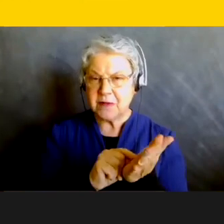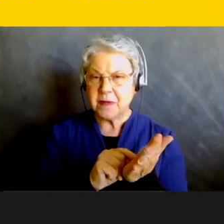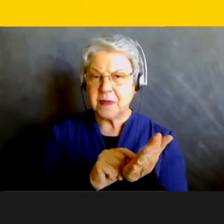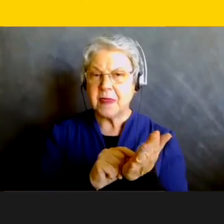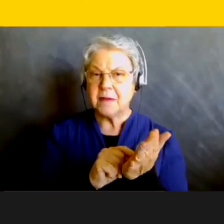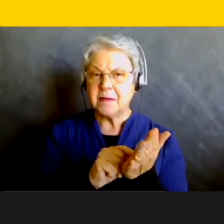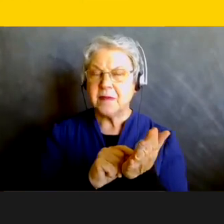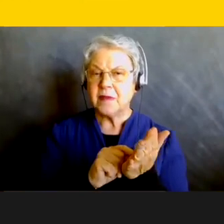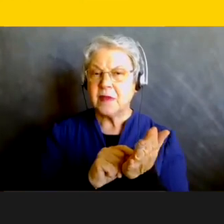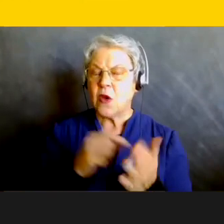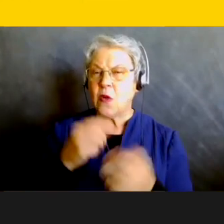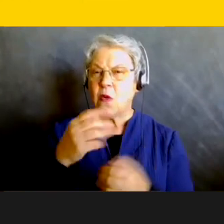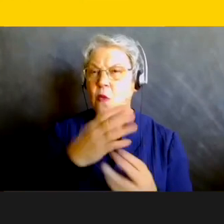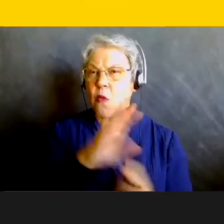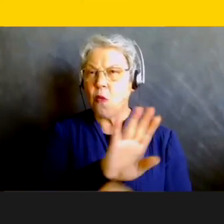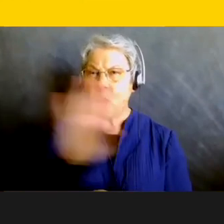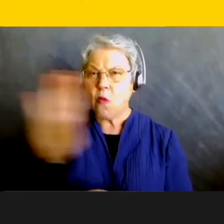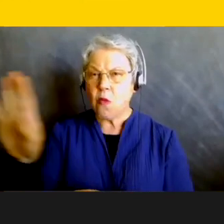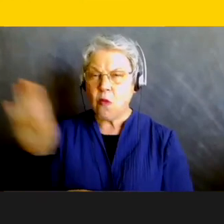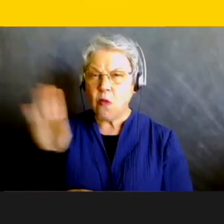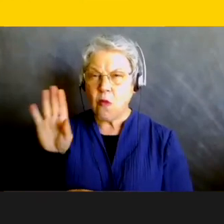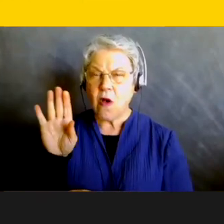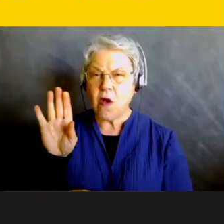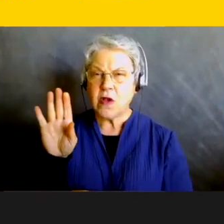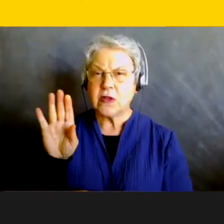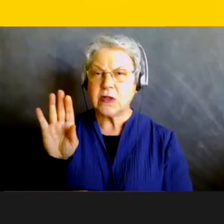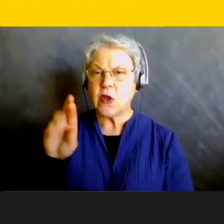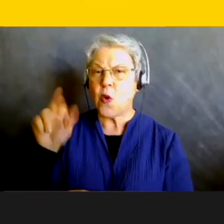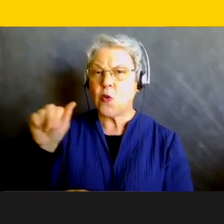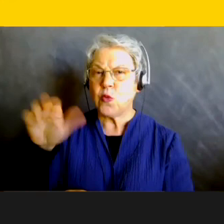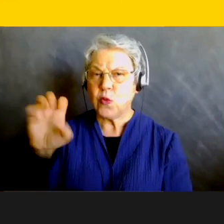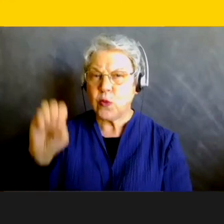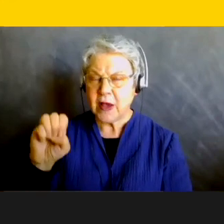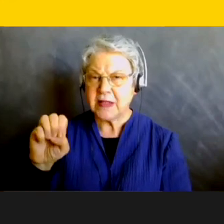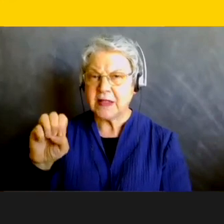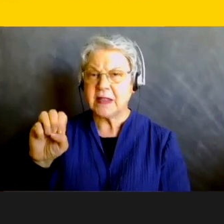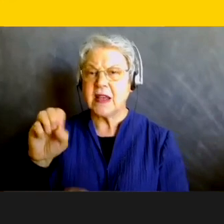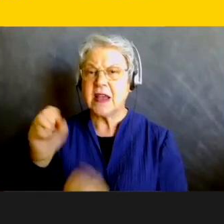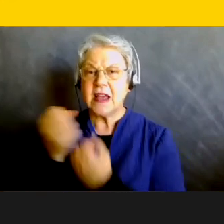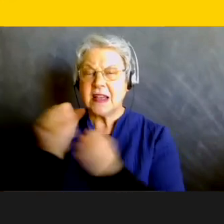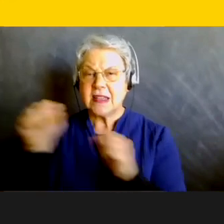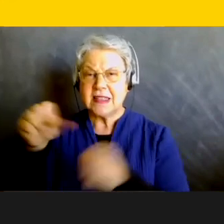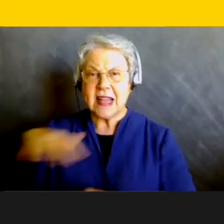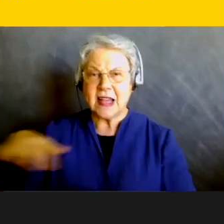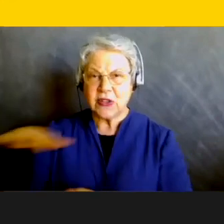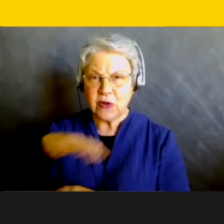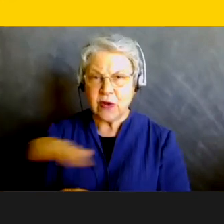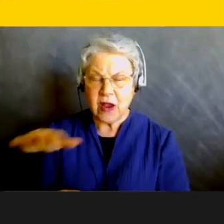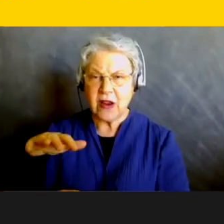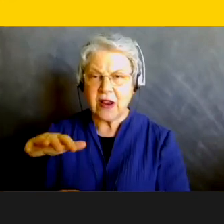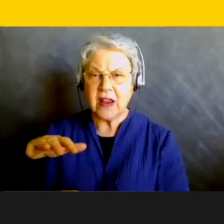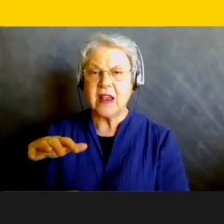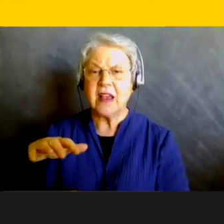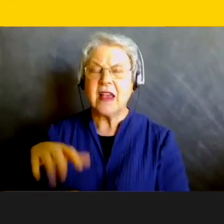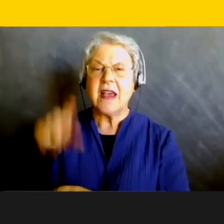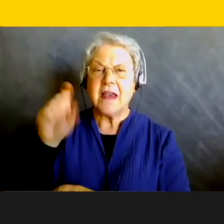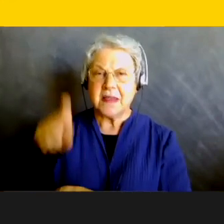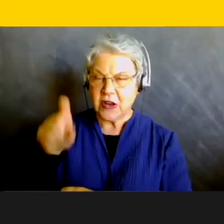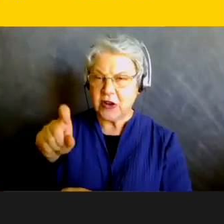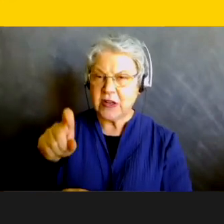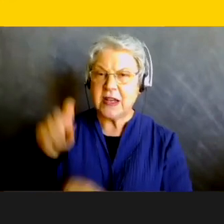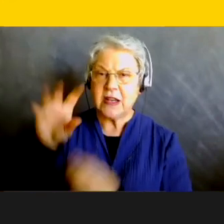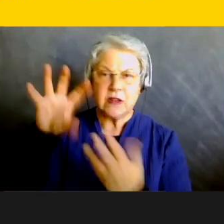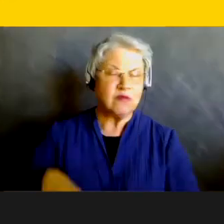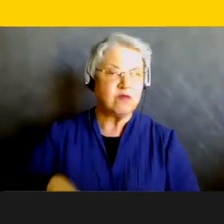Raids, Sanctuary, which is examining and calling for the need for radical